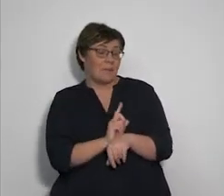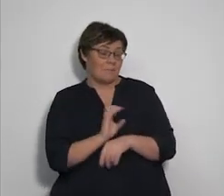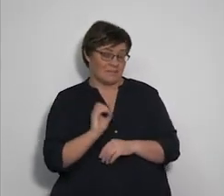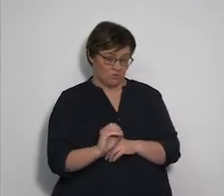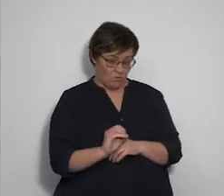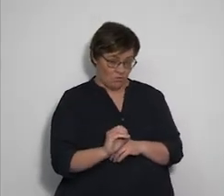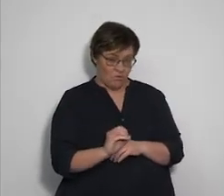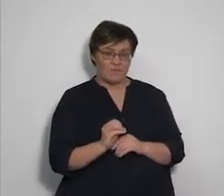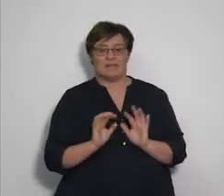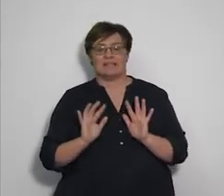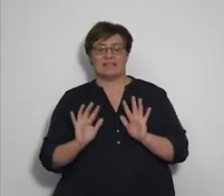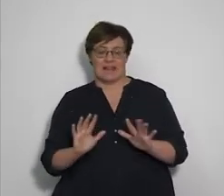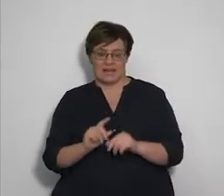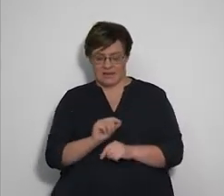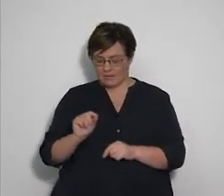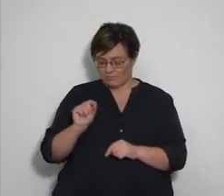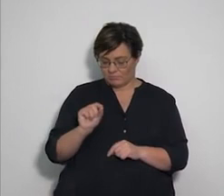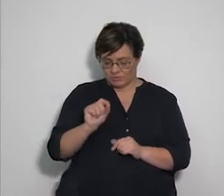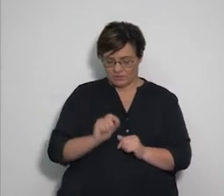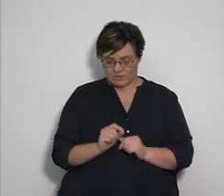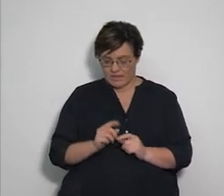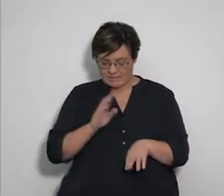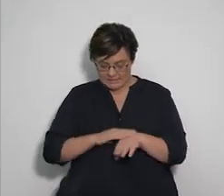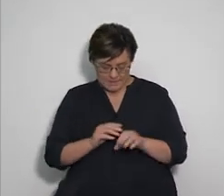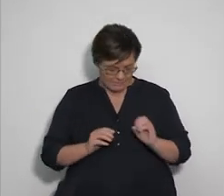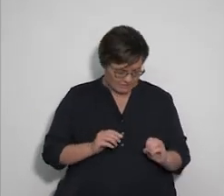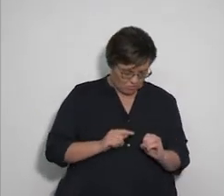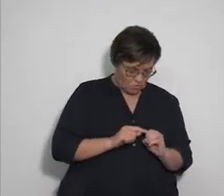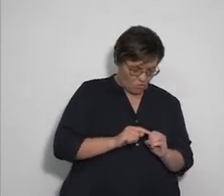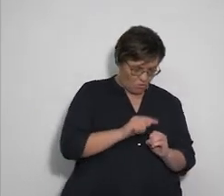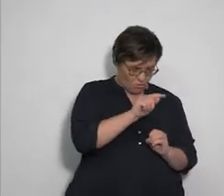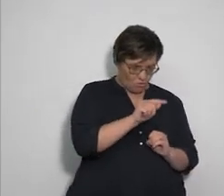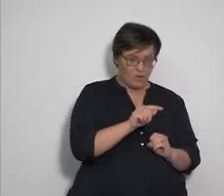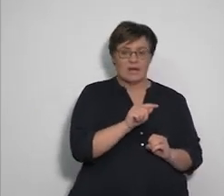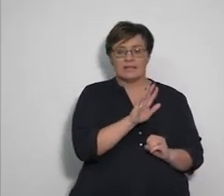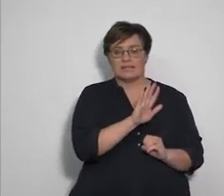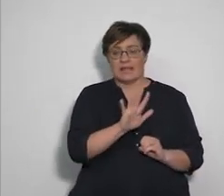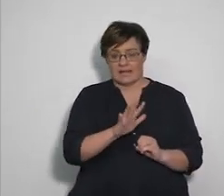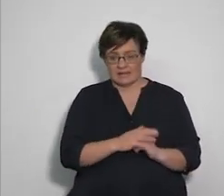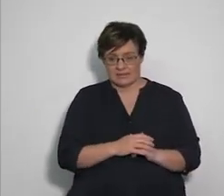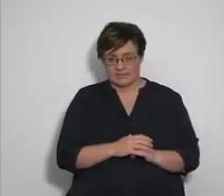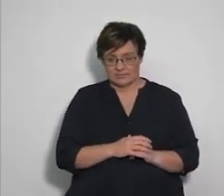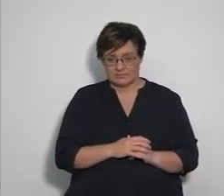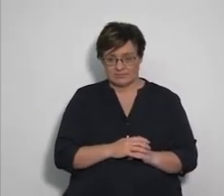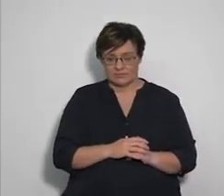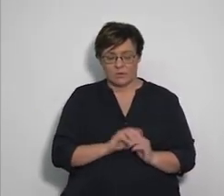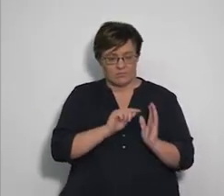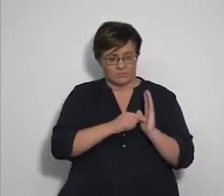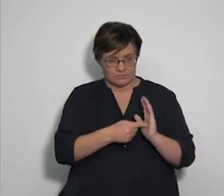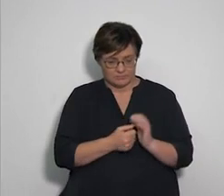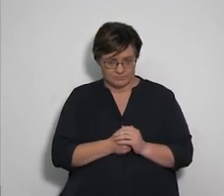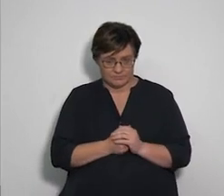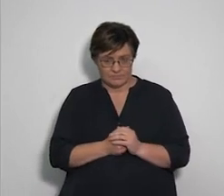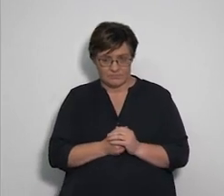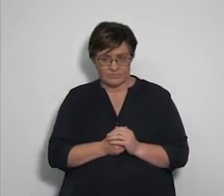0, there were 10 yeast cells. So time 0, we've got 10